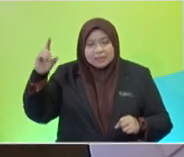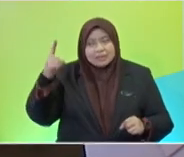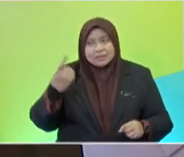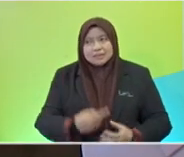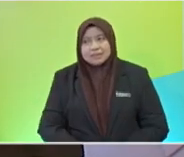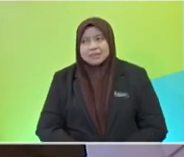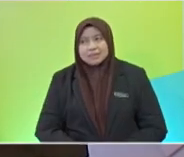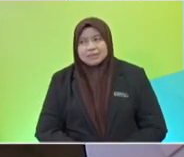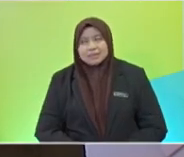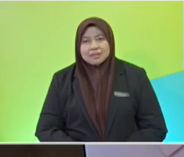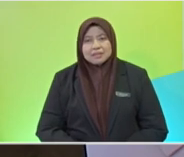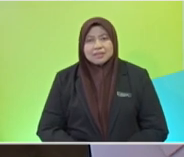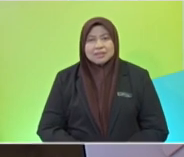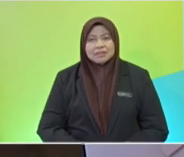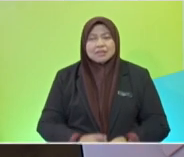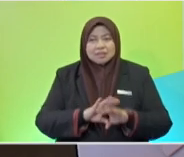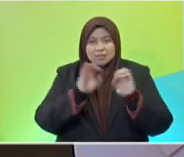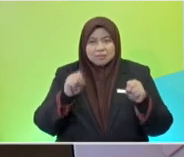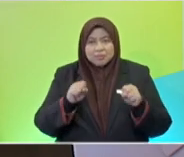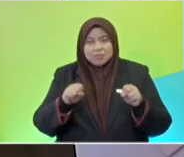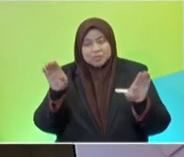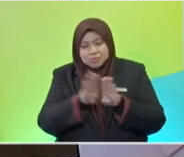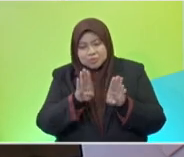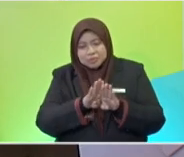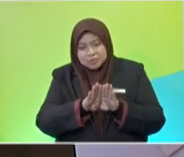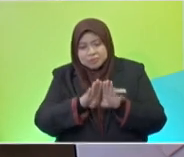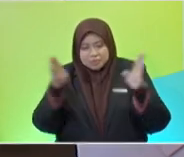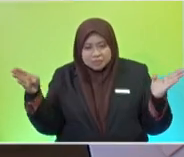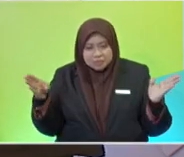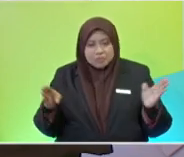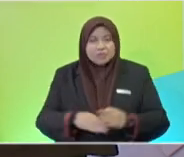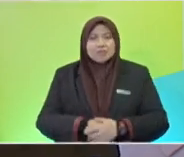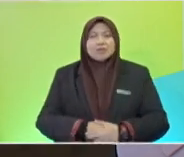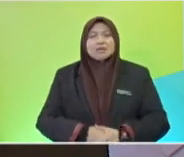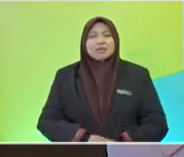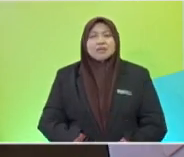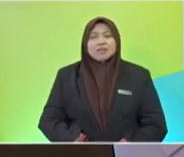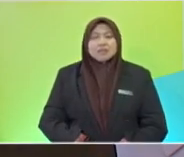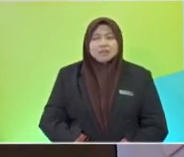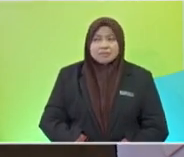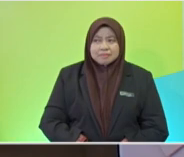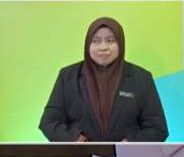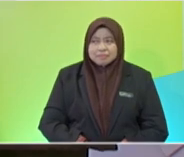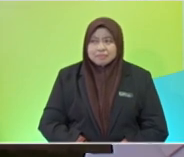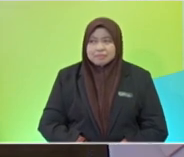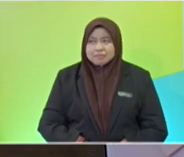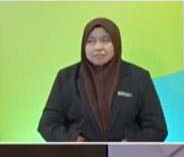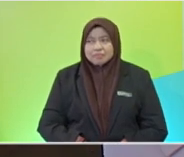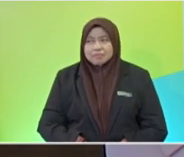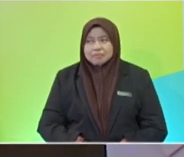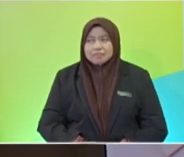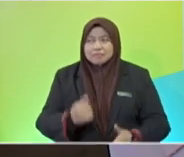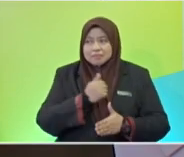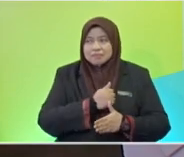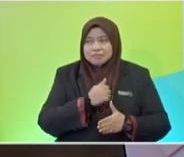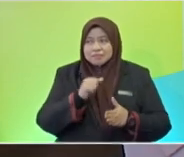So fireflies, we cannot actually switch on and switch off. It depends on the firefly itself. Okay, next question. Last question for you.